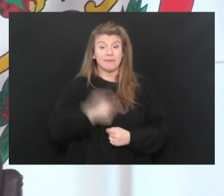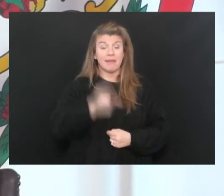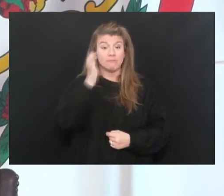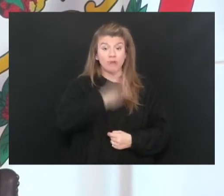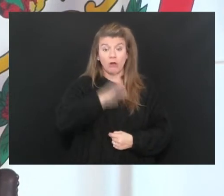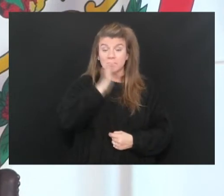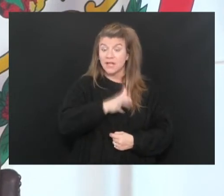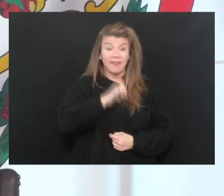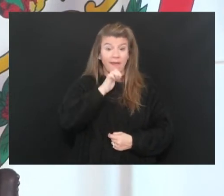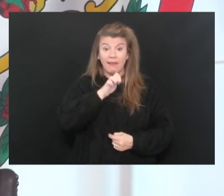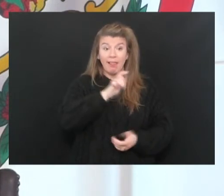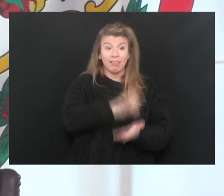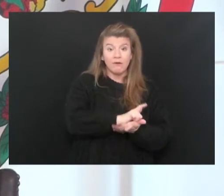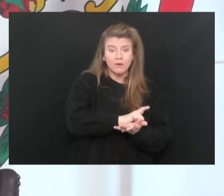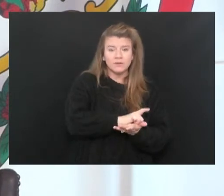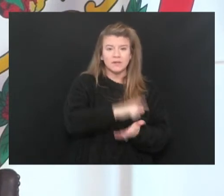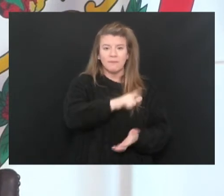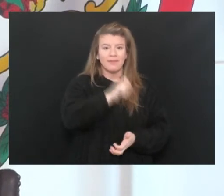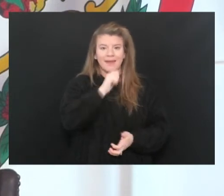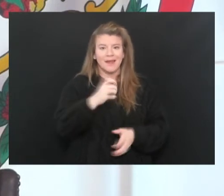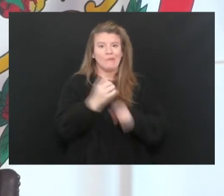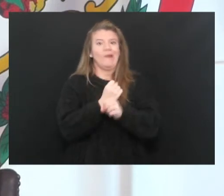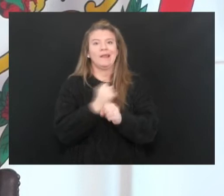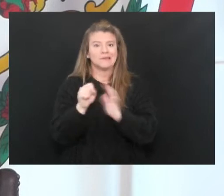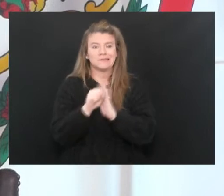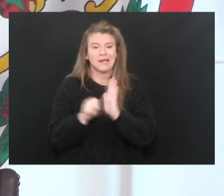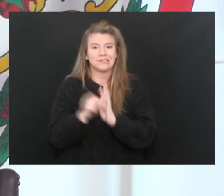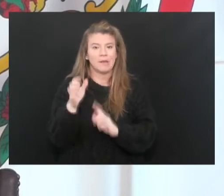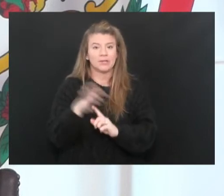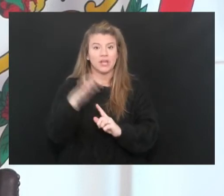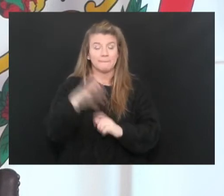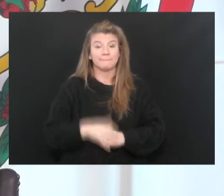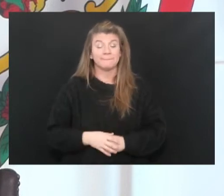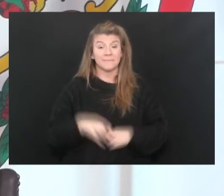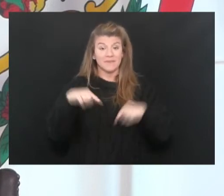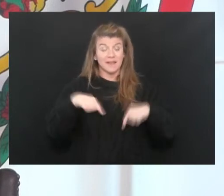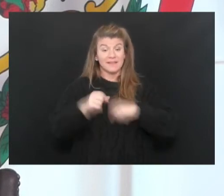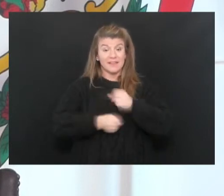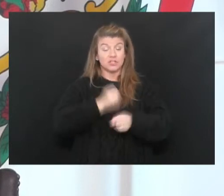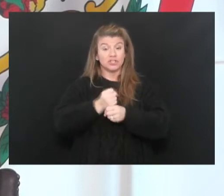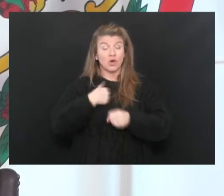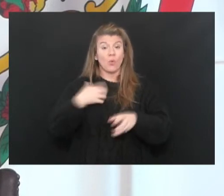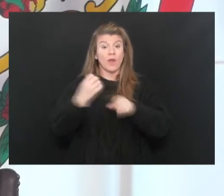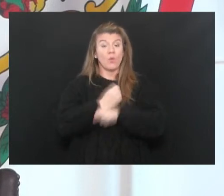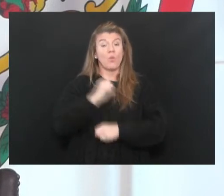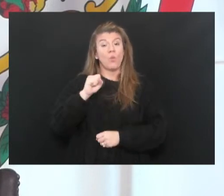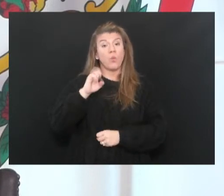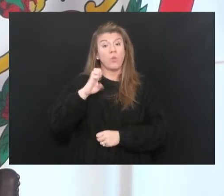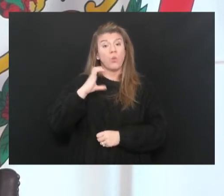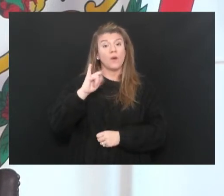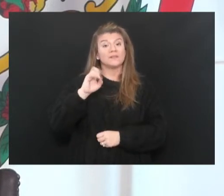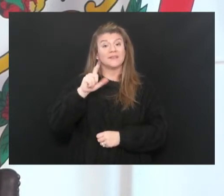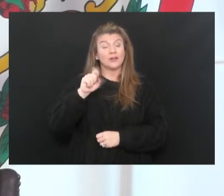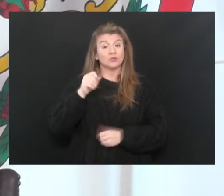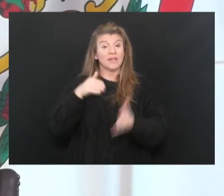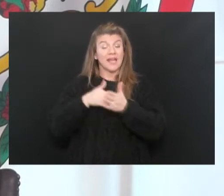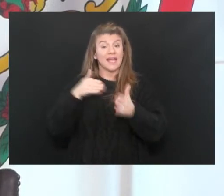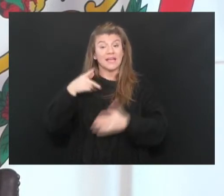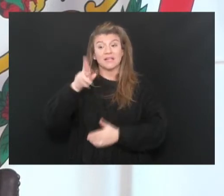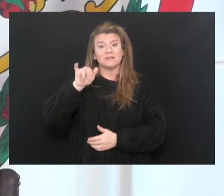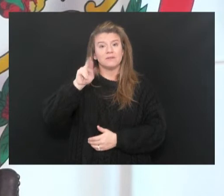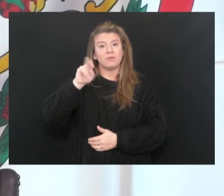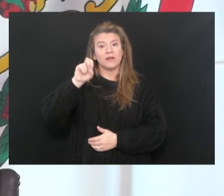lose, but they really weren't state champions. This year, we won our first sectional game against Princeton. We ended up with a